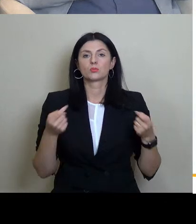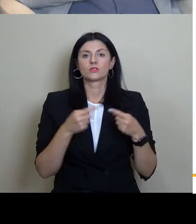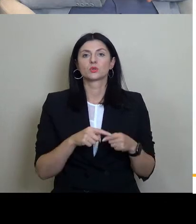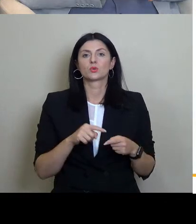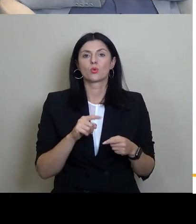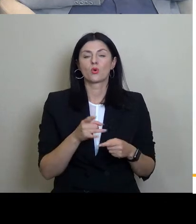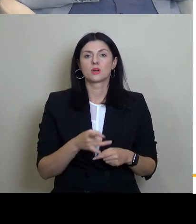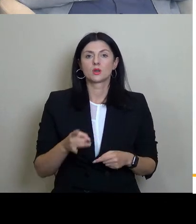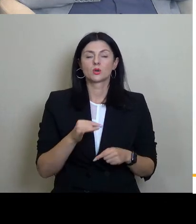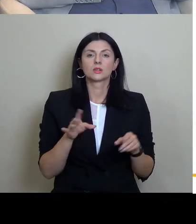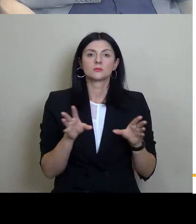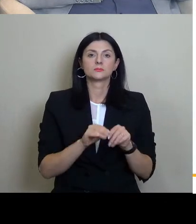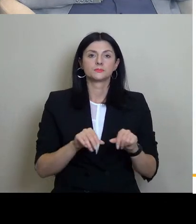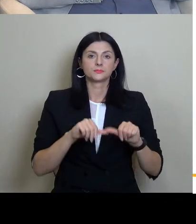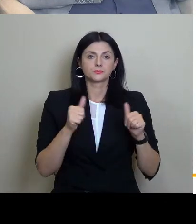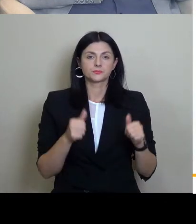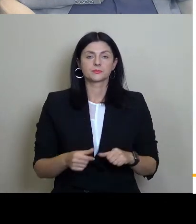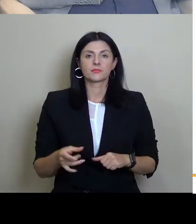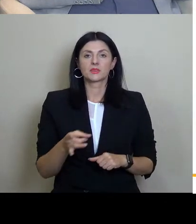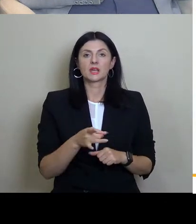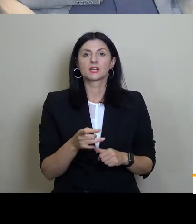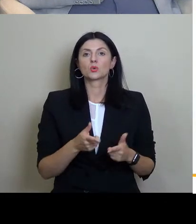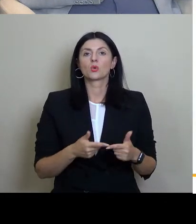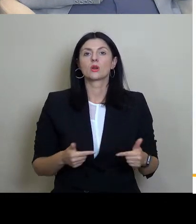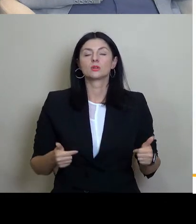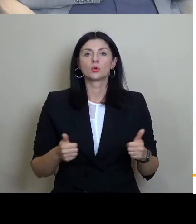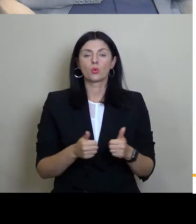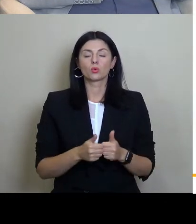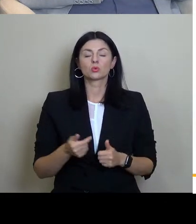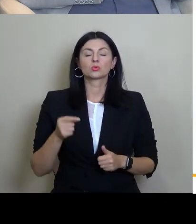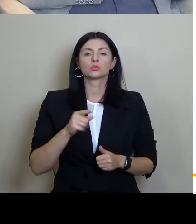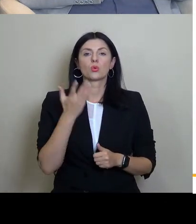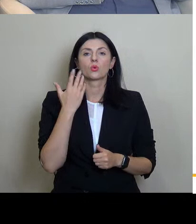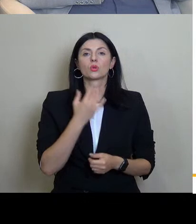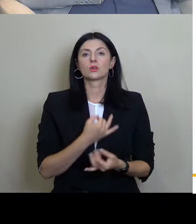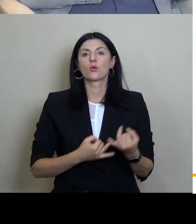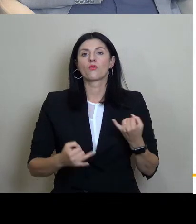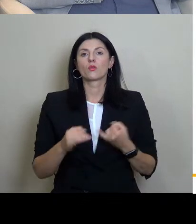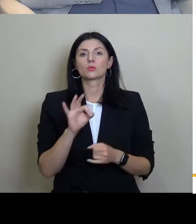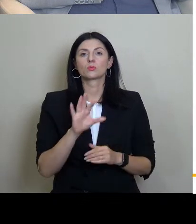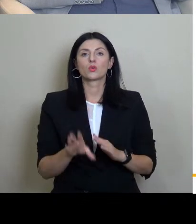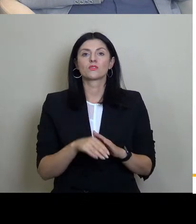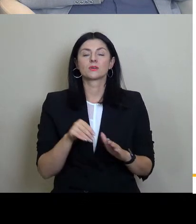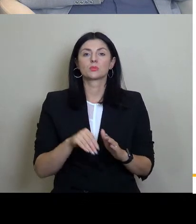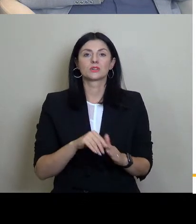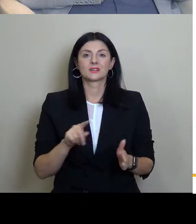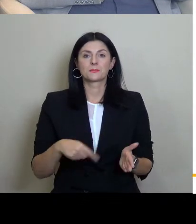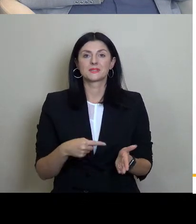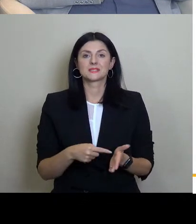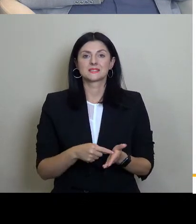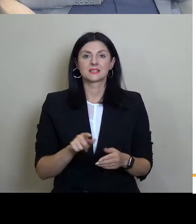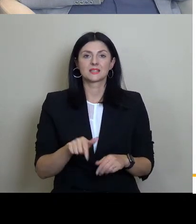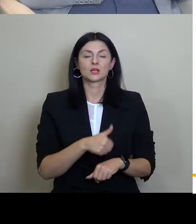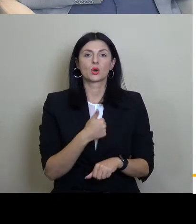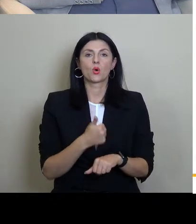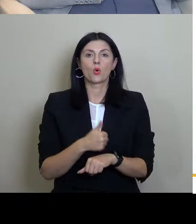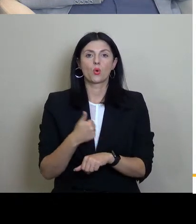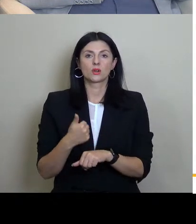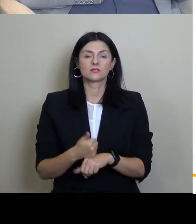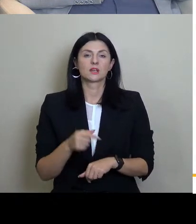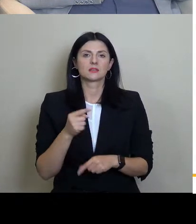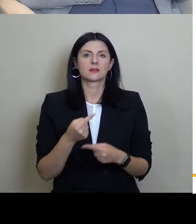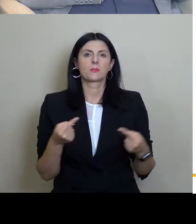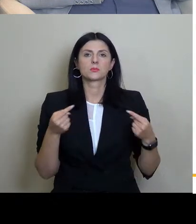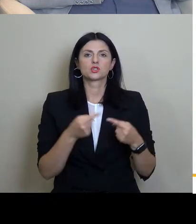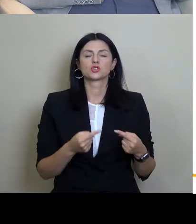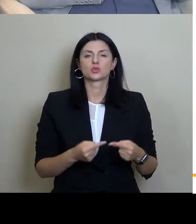attach these settlements to the city rayons and to create joint constituency. But when we are talking about the election of the